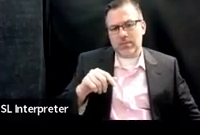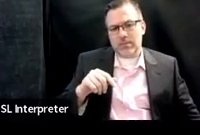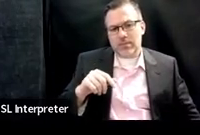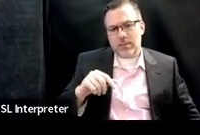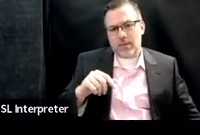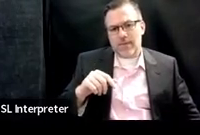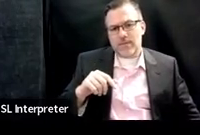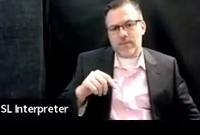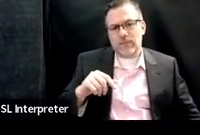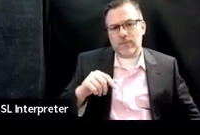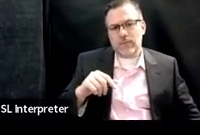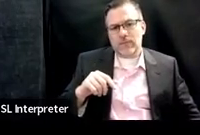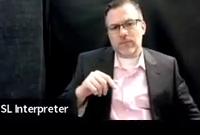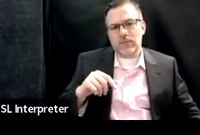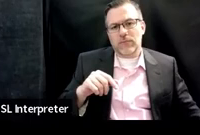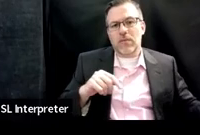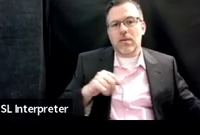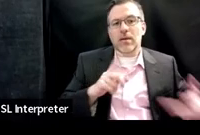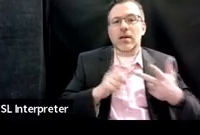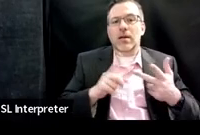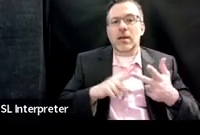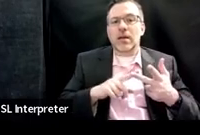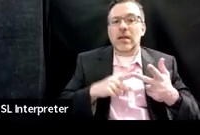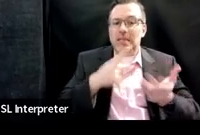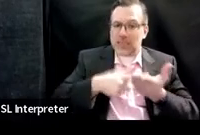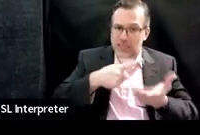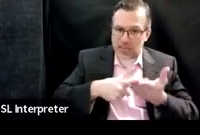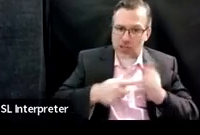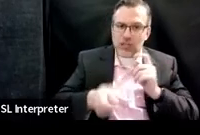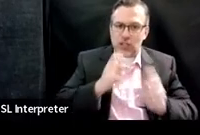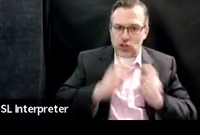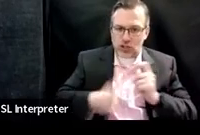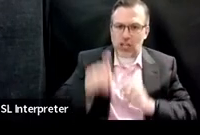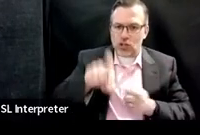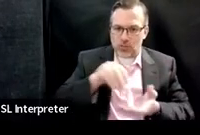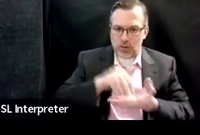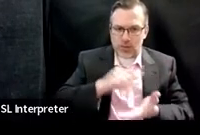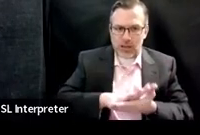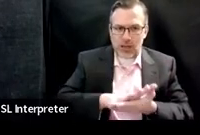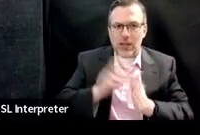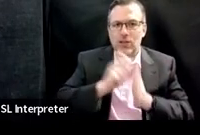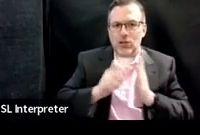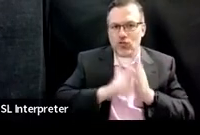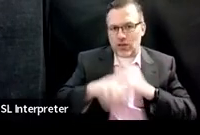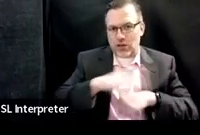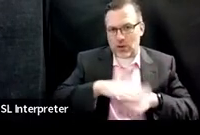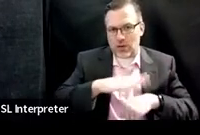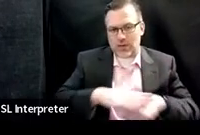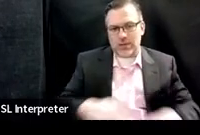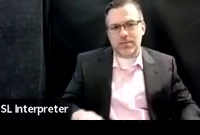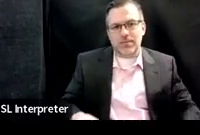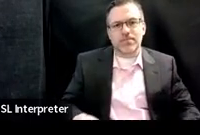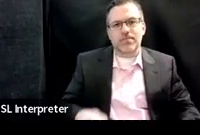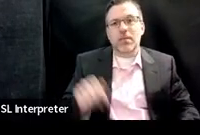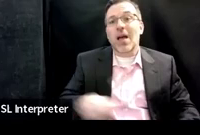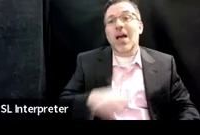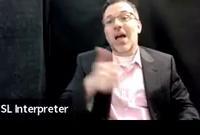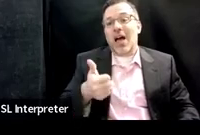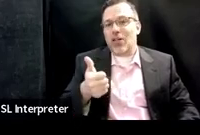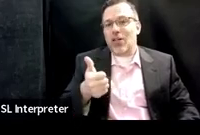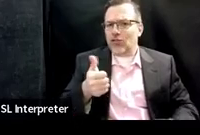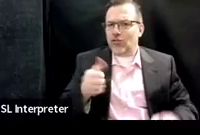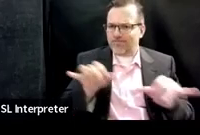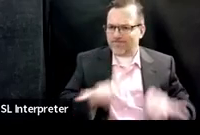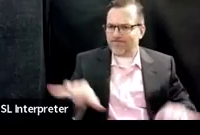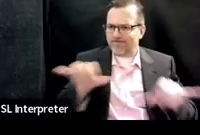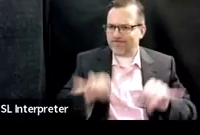those discussions and changes should be documented in the written notice in detail. Some other common mistakes